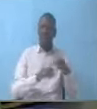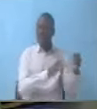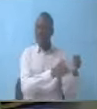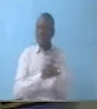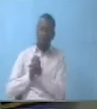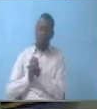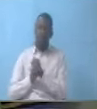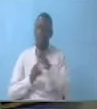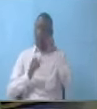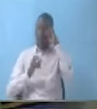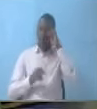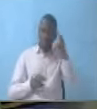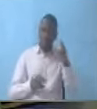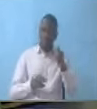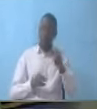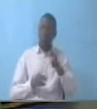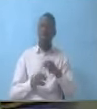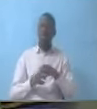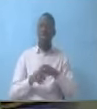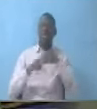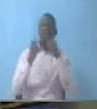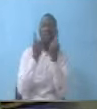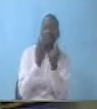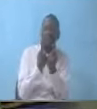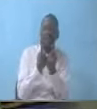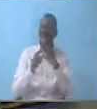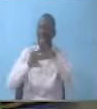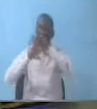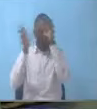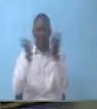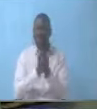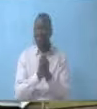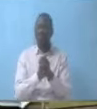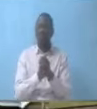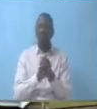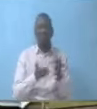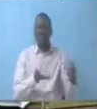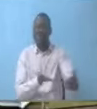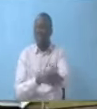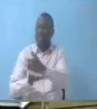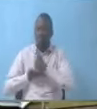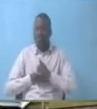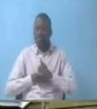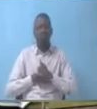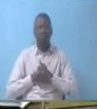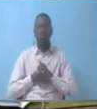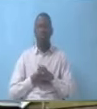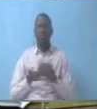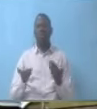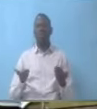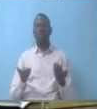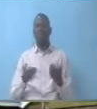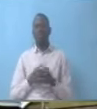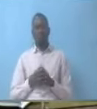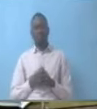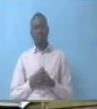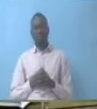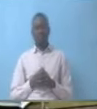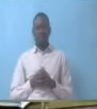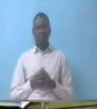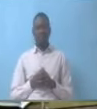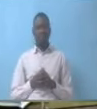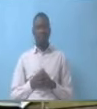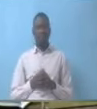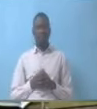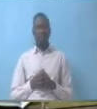jewelry, possessions, and things were confiscated. The application was wrong. Buñ ko sétlo nak décret bi sax moy bi nga xamné nit yi gën nañ